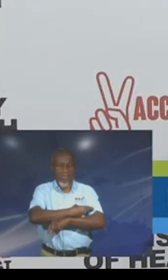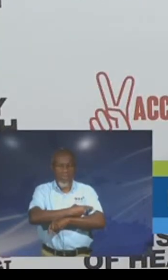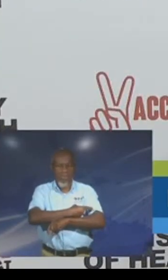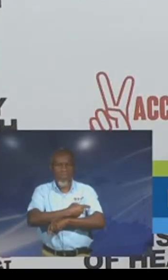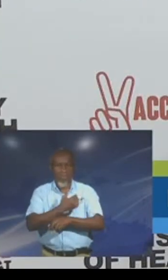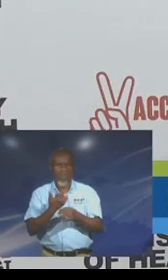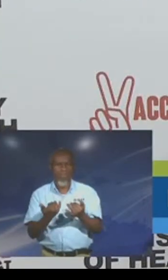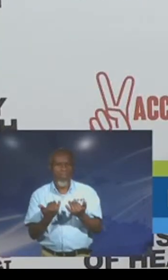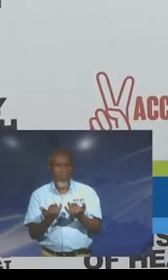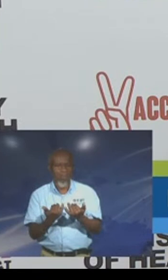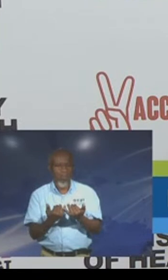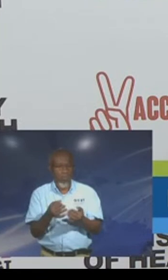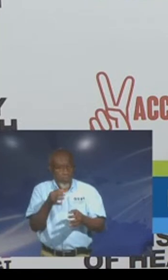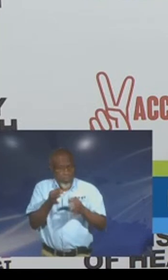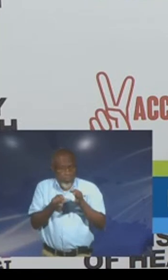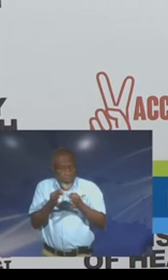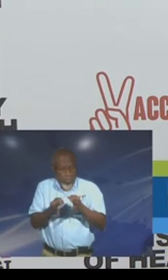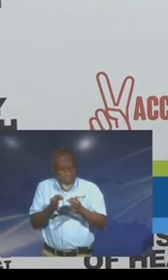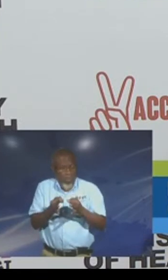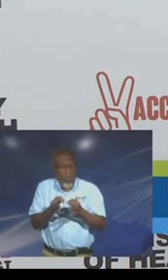means if you are